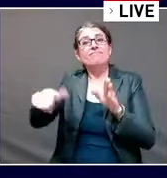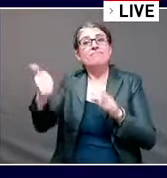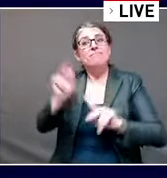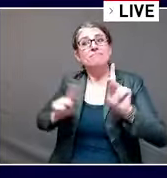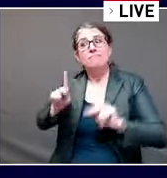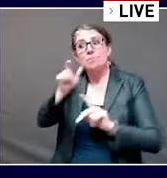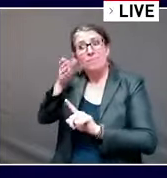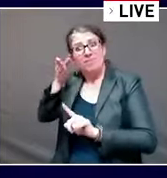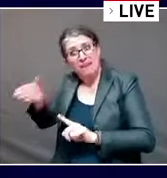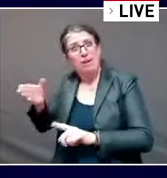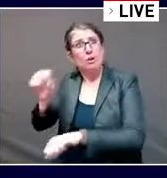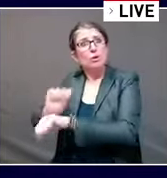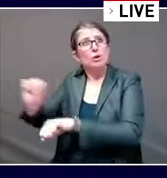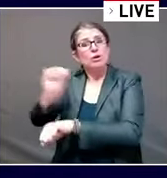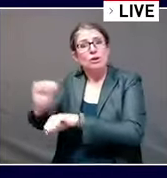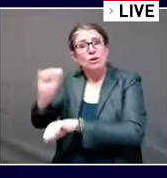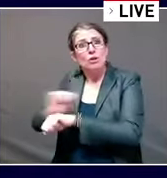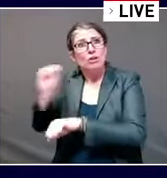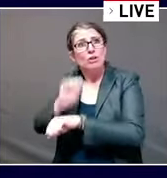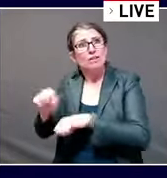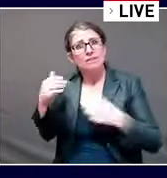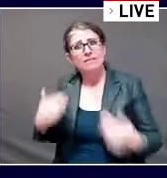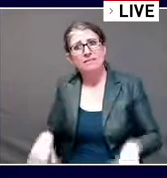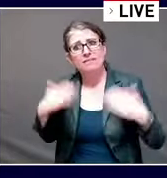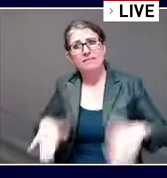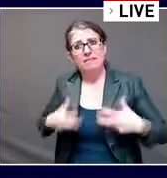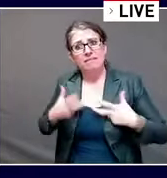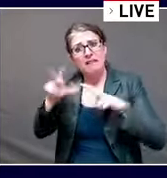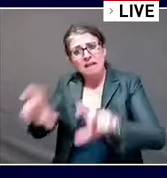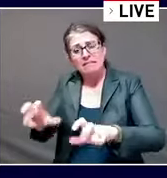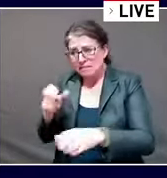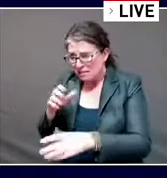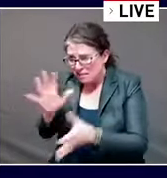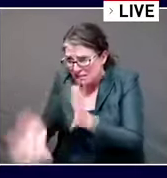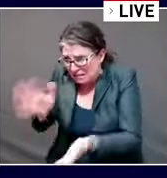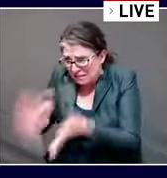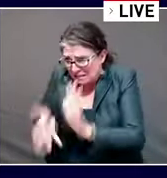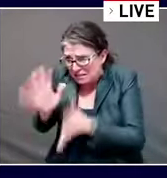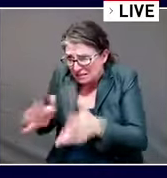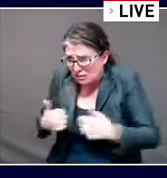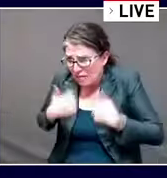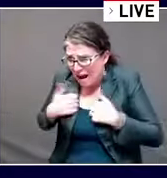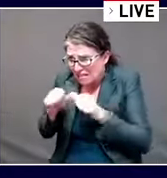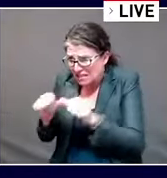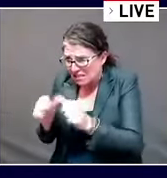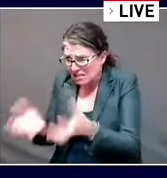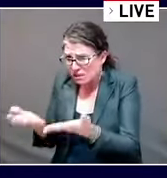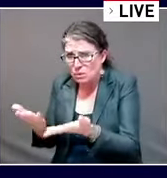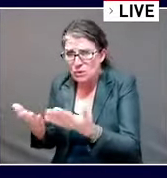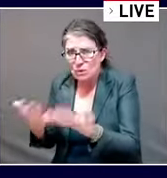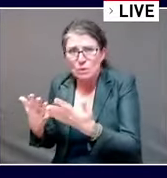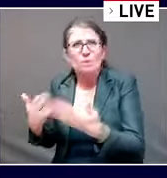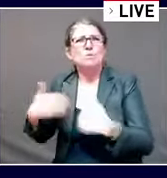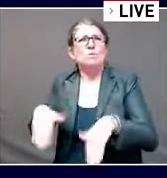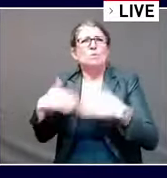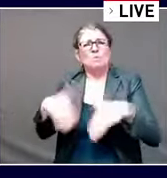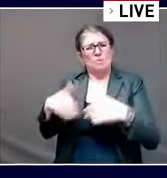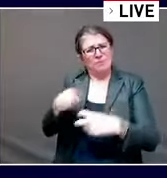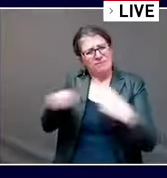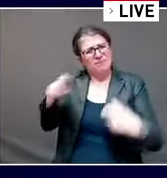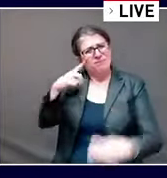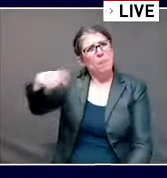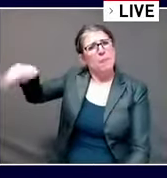we go through this surge in cases, not just in Maine, not just in the Northeast, but across the Northern Hemisphere, I'd like us all to